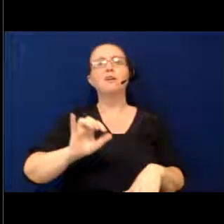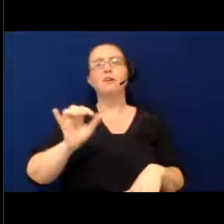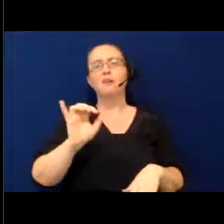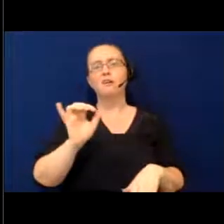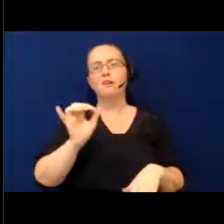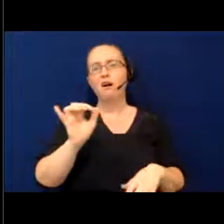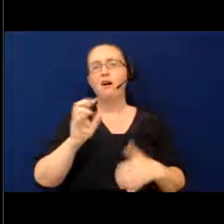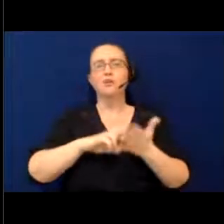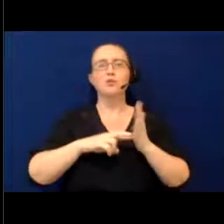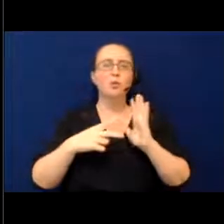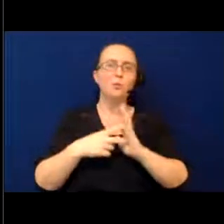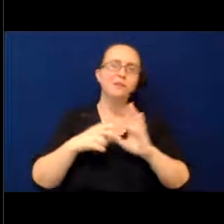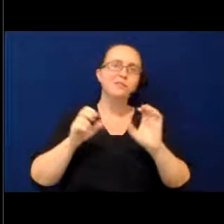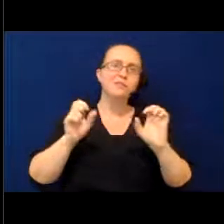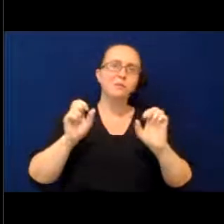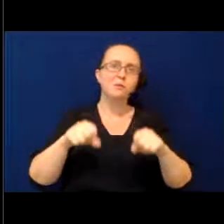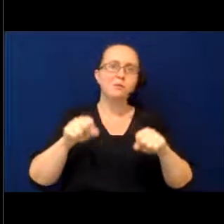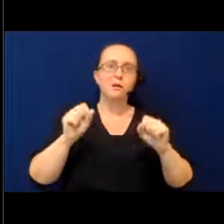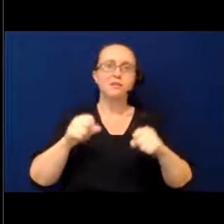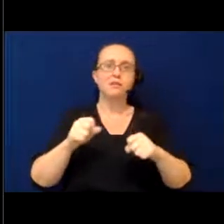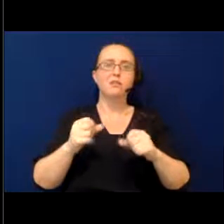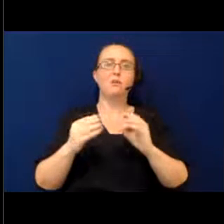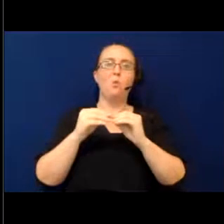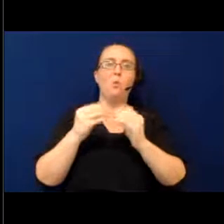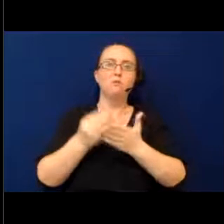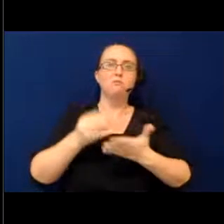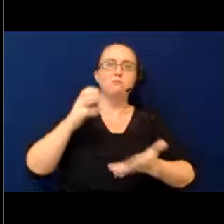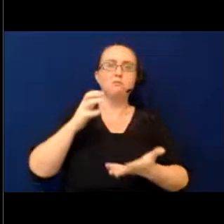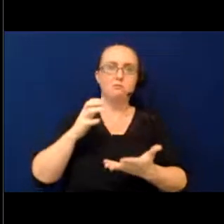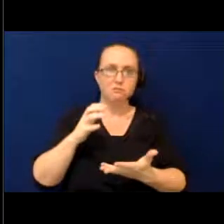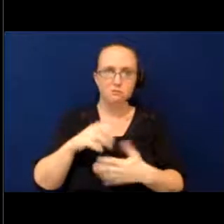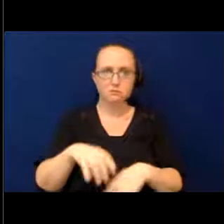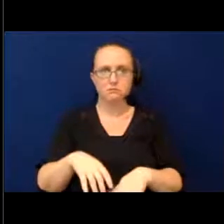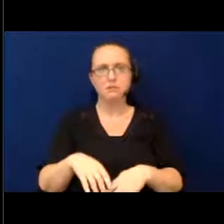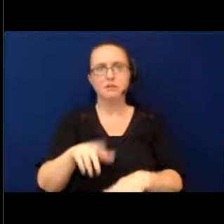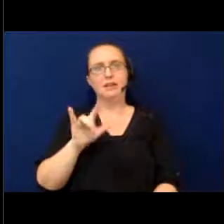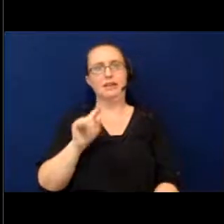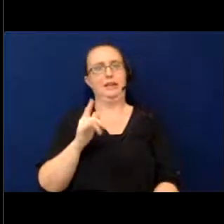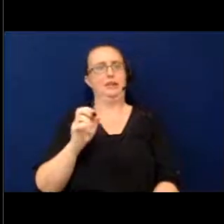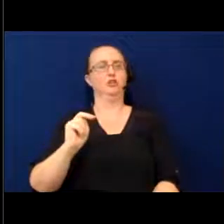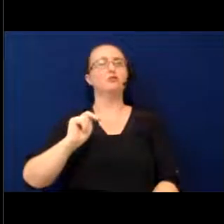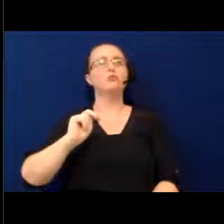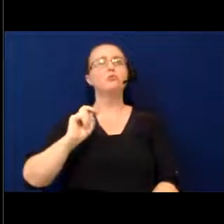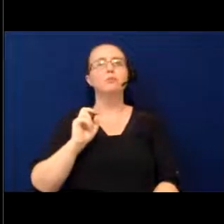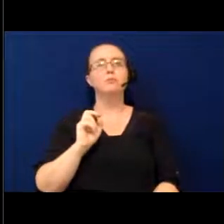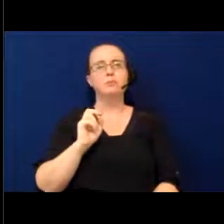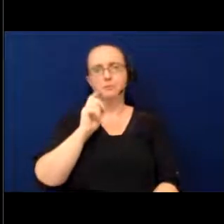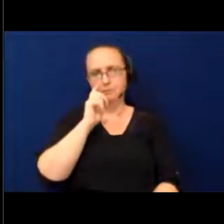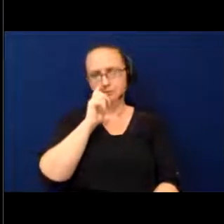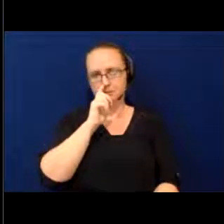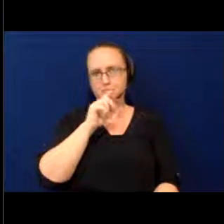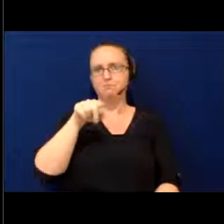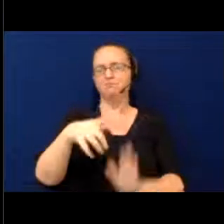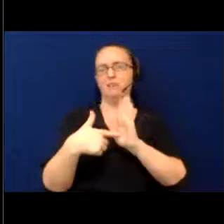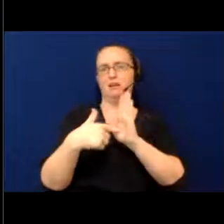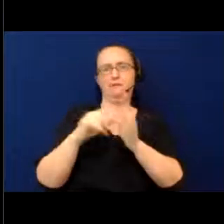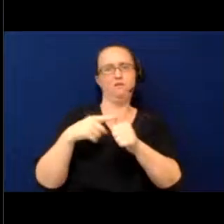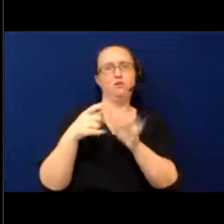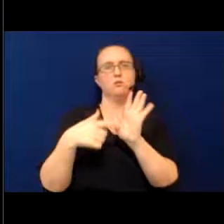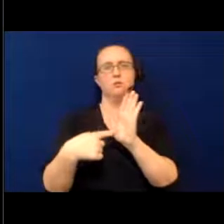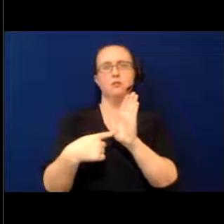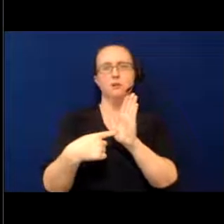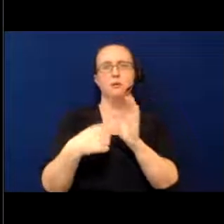means potential and expensive litigation. So this is our first example, and a lot of our examples